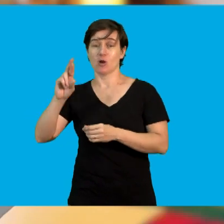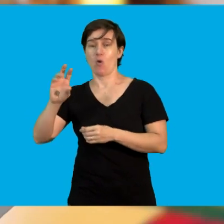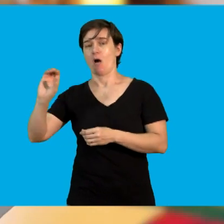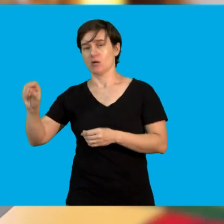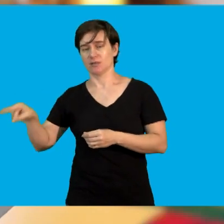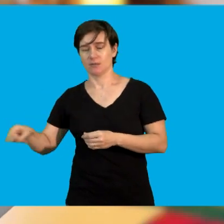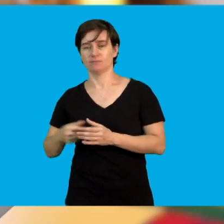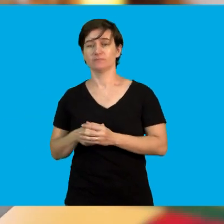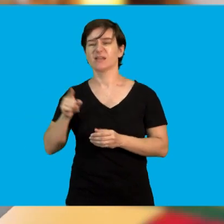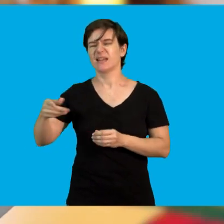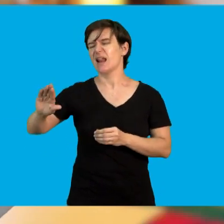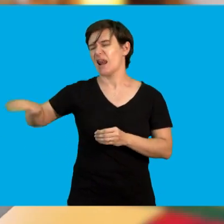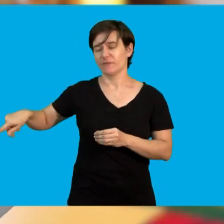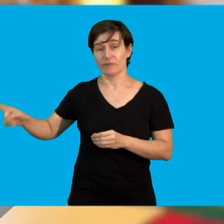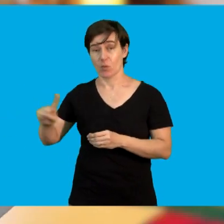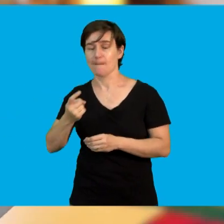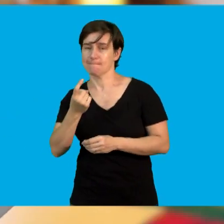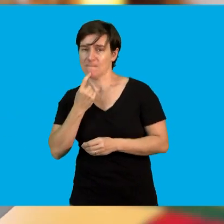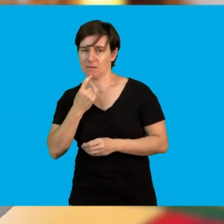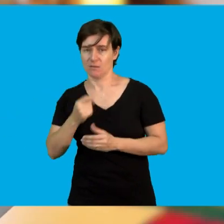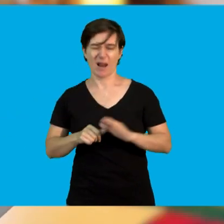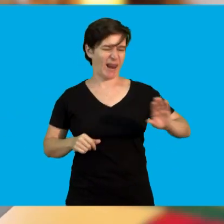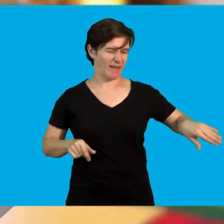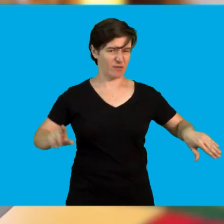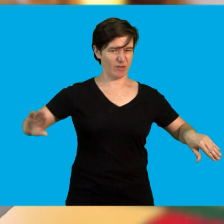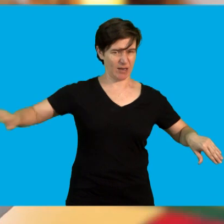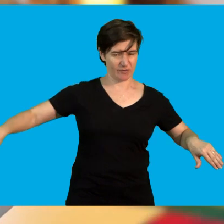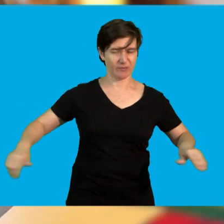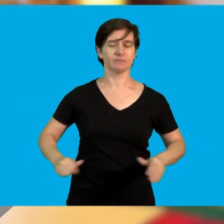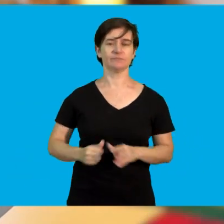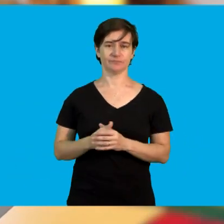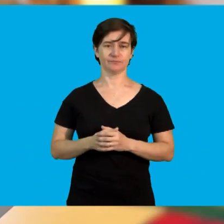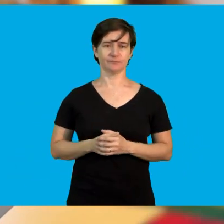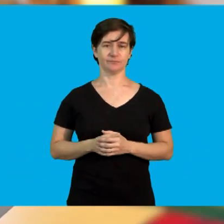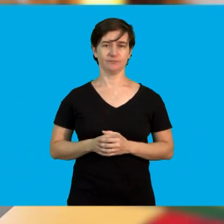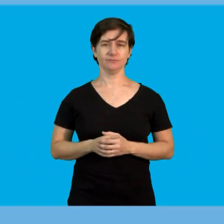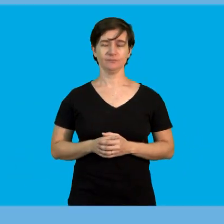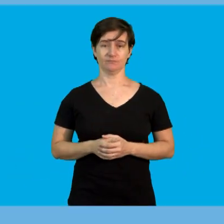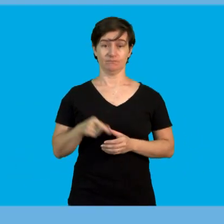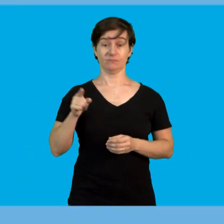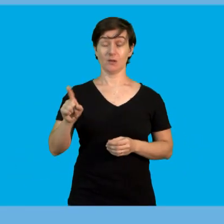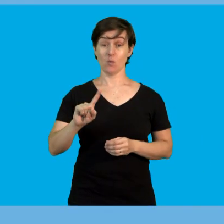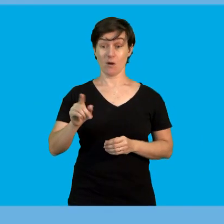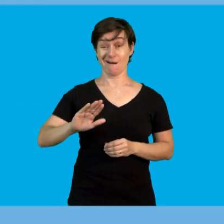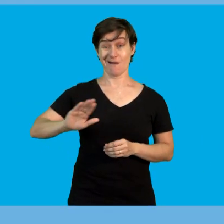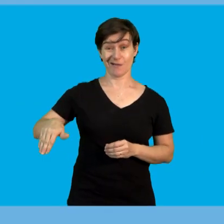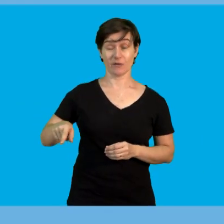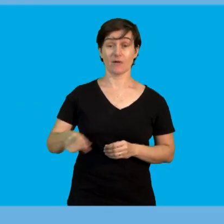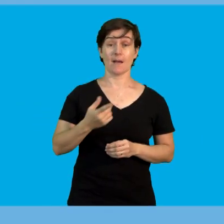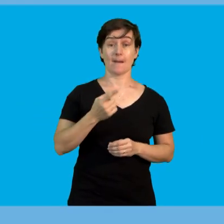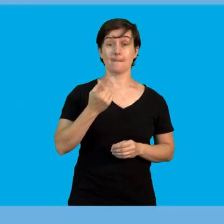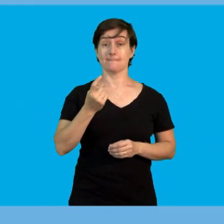metal hydroxide. Then the remainder is your metal. Then the remainders, which are then now the